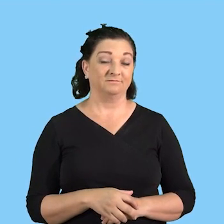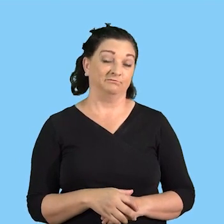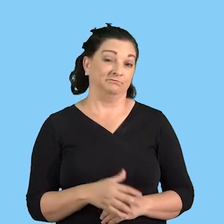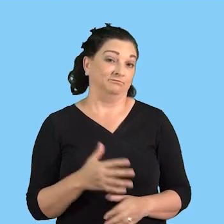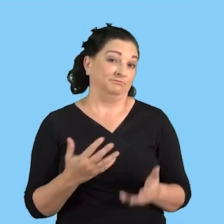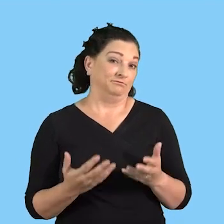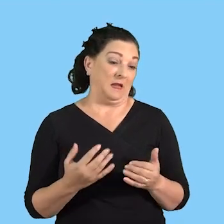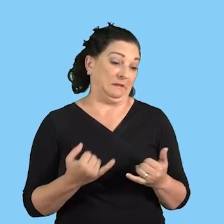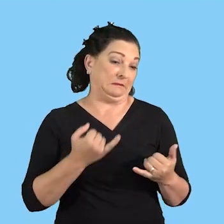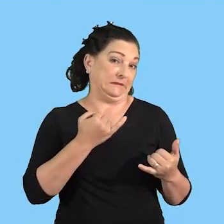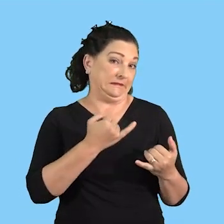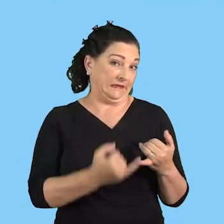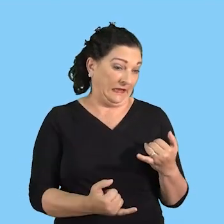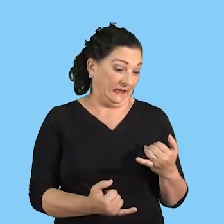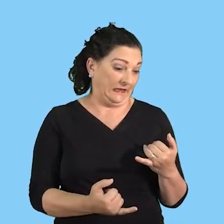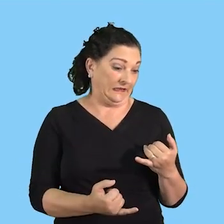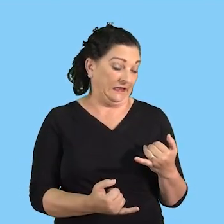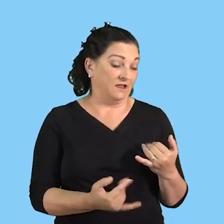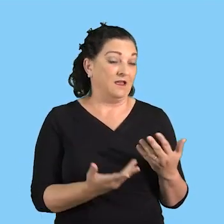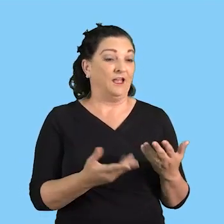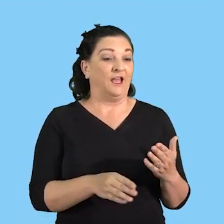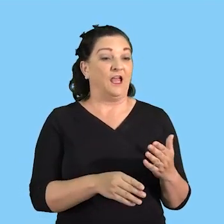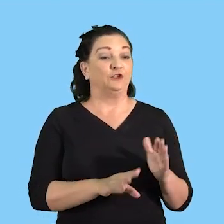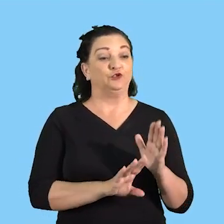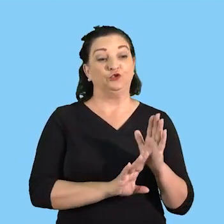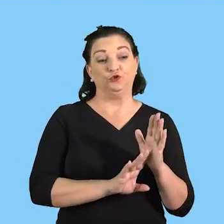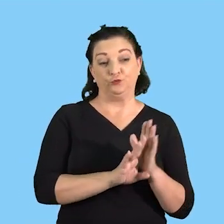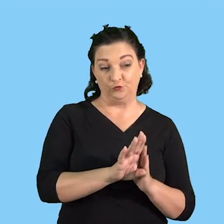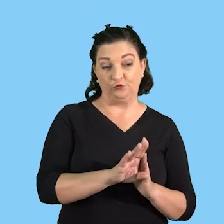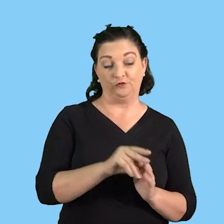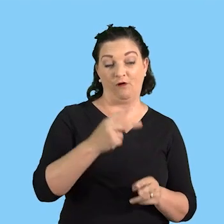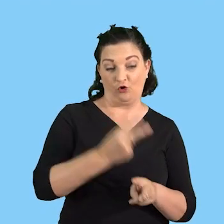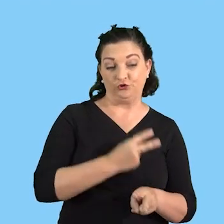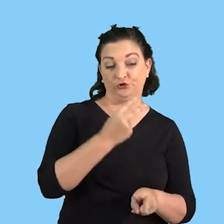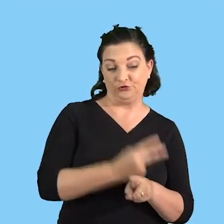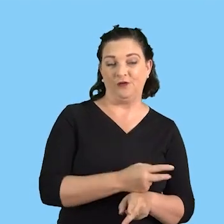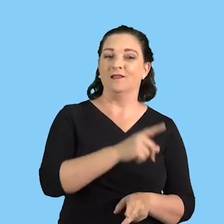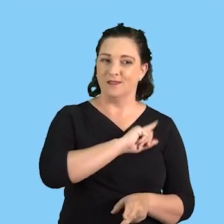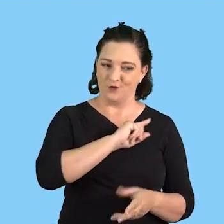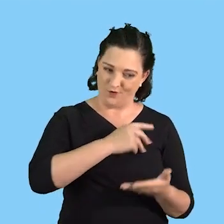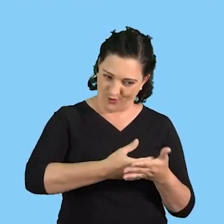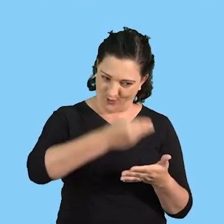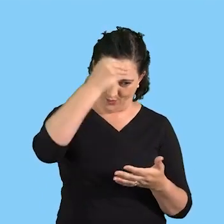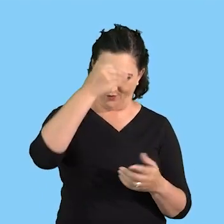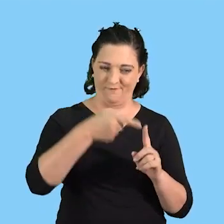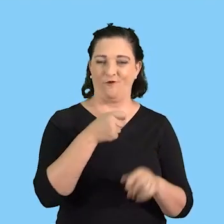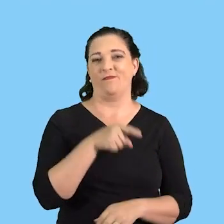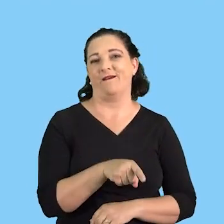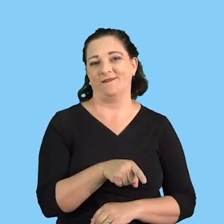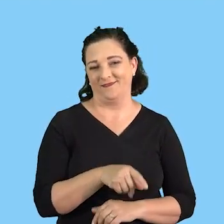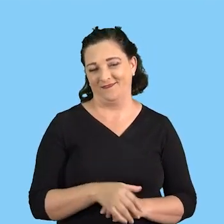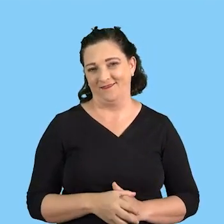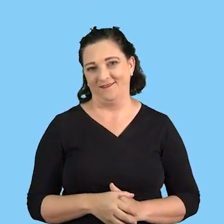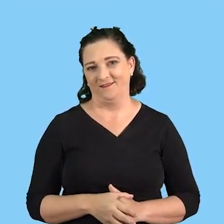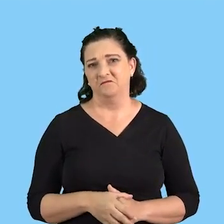from mistakes and continuously improving all the aspects of the business. So this is why you will see